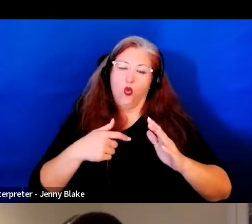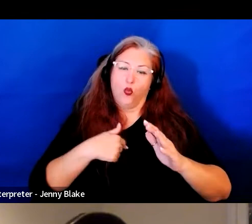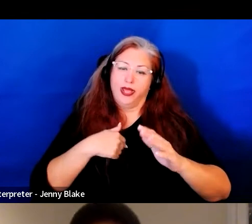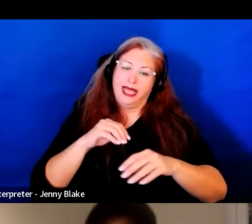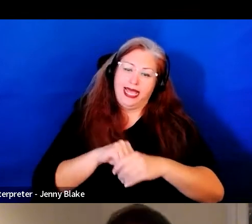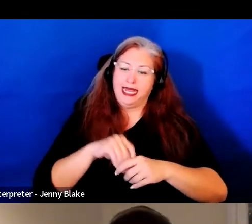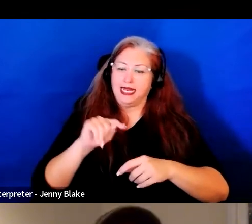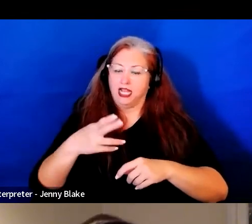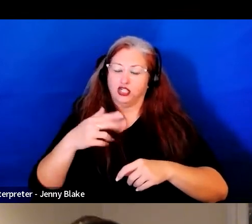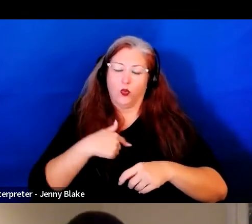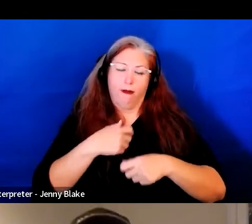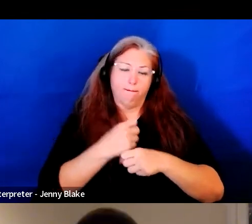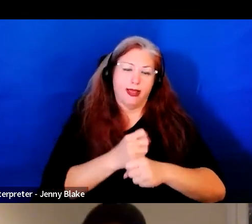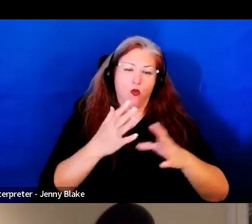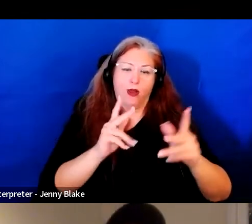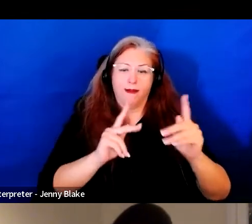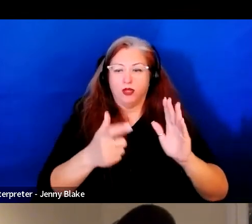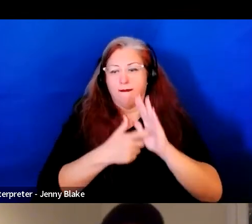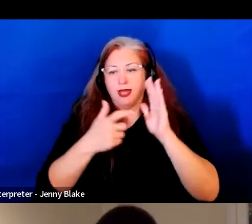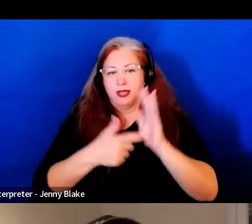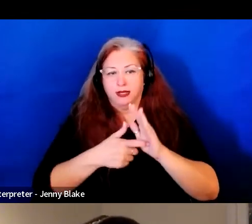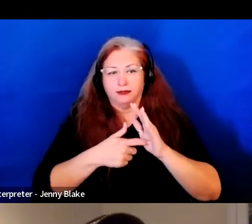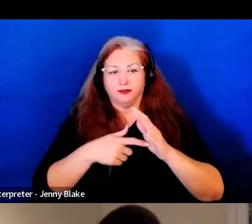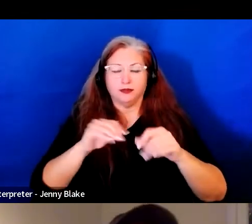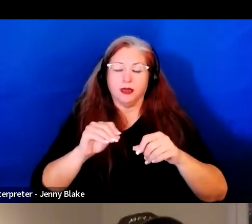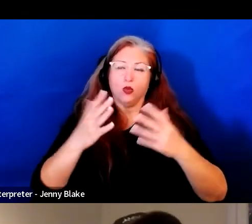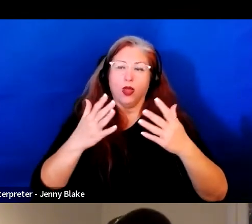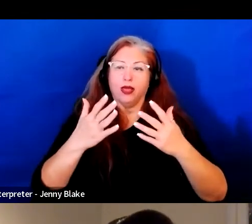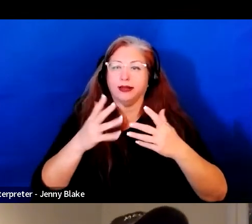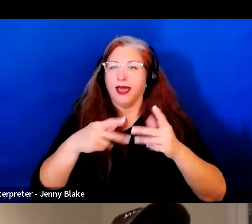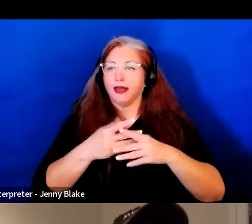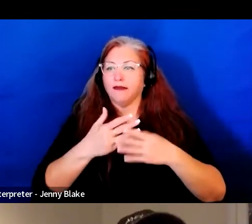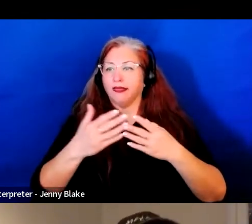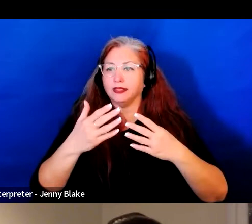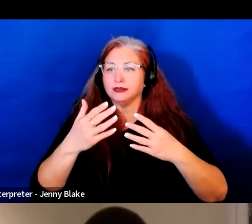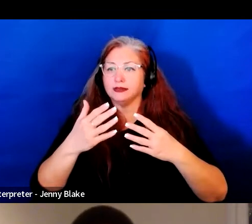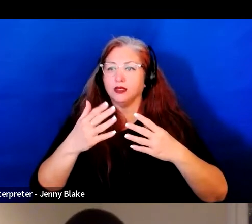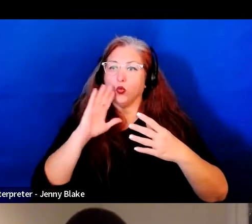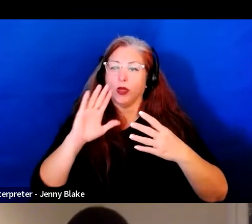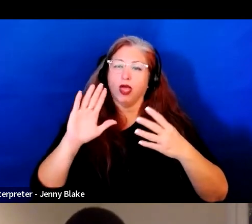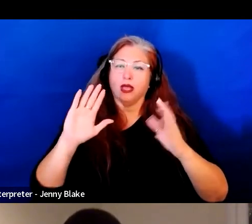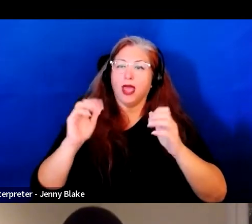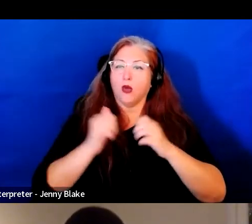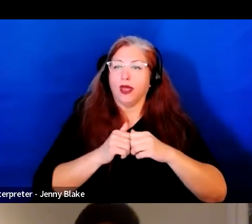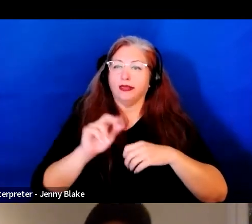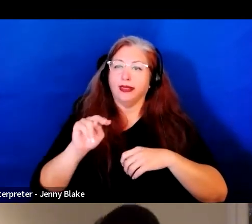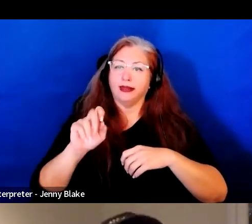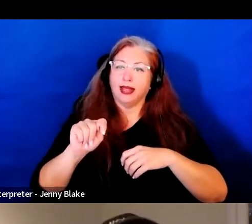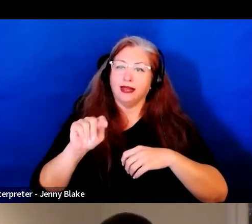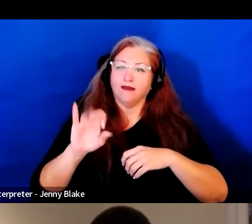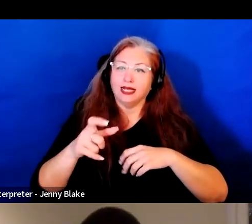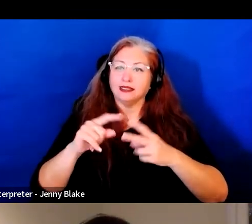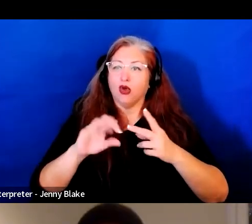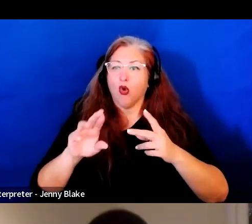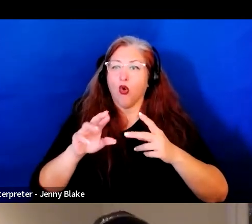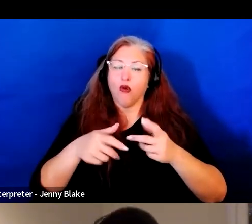making the kinds of things that people are demanding, and the kinds of things that, can rival Netflix, or that at least are piquing the